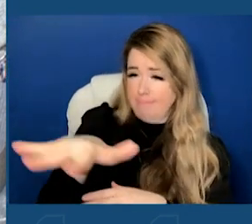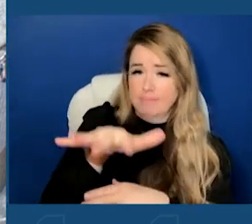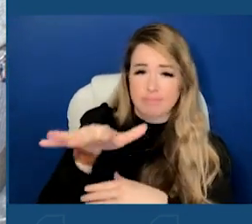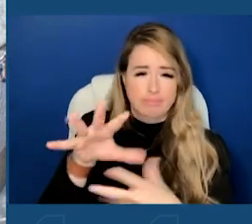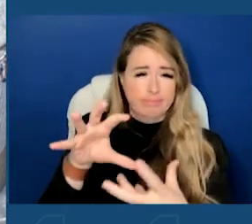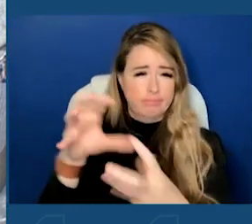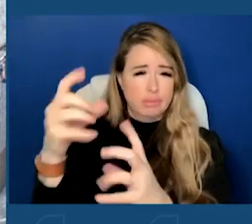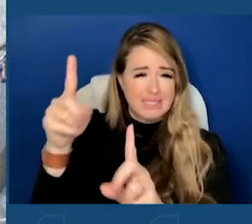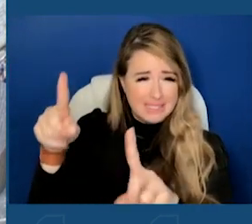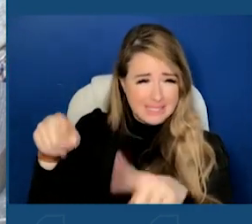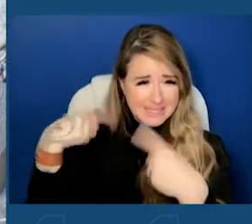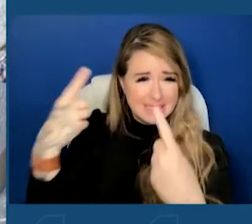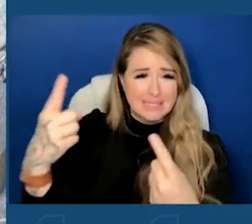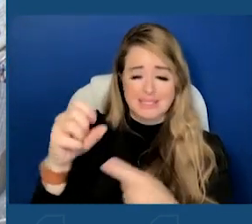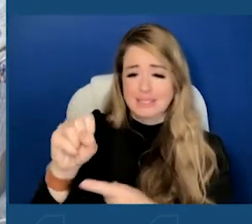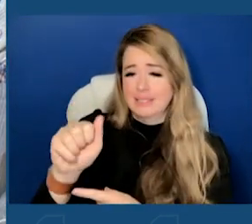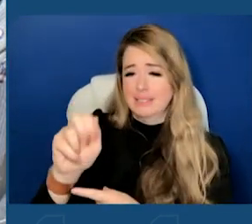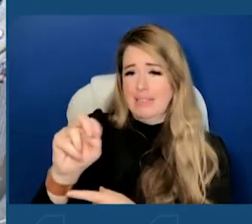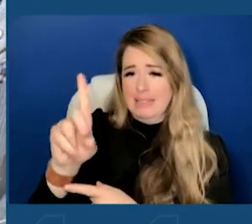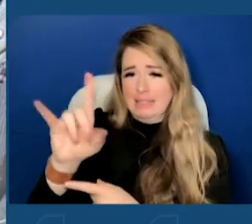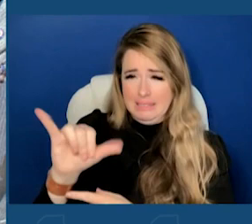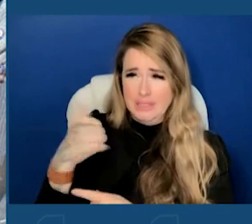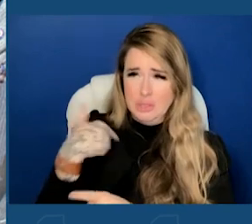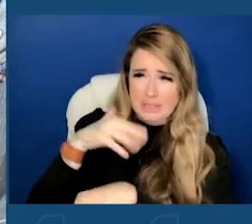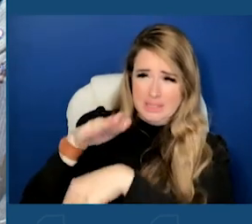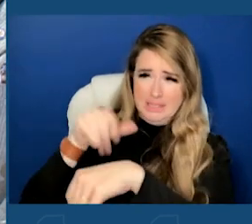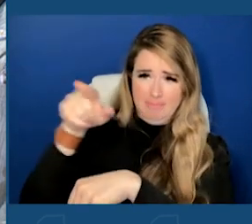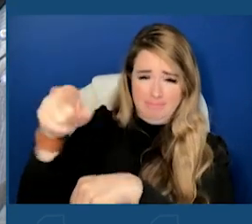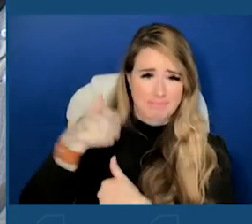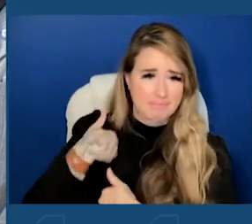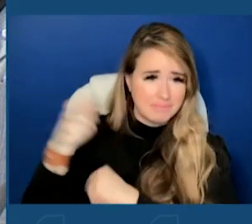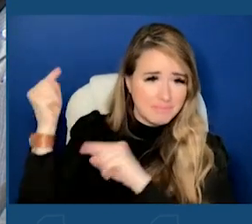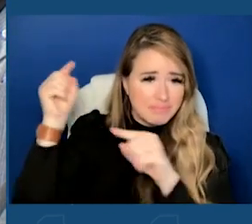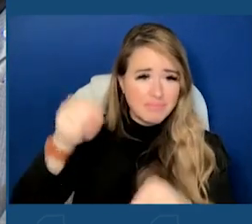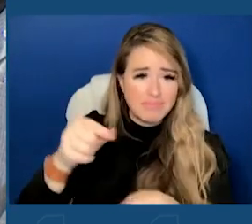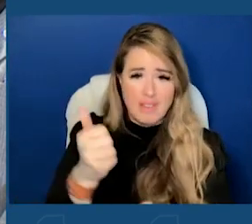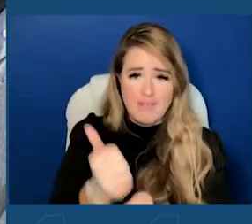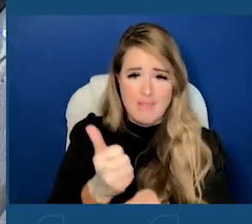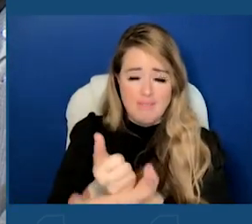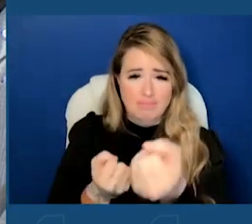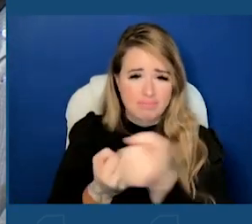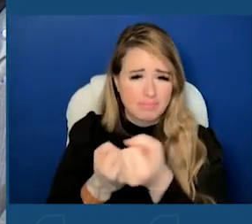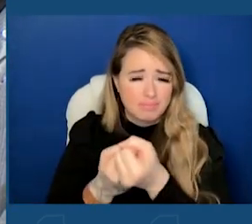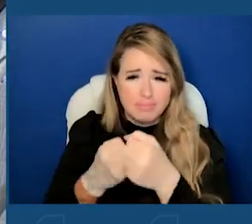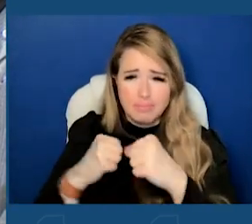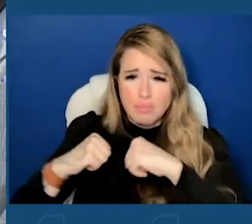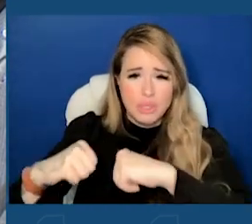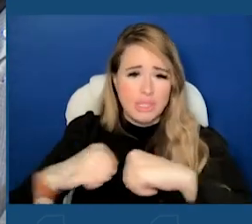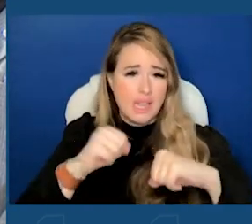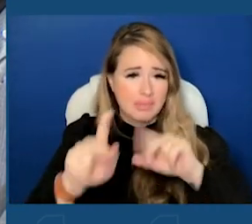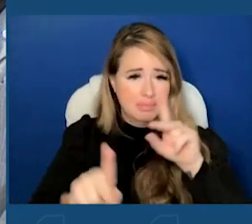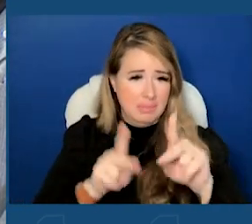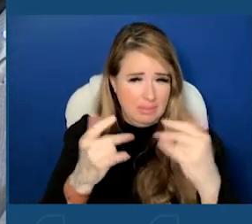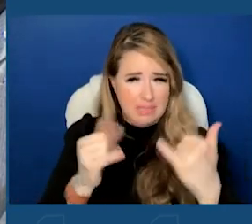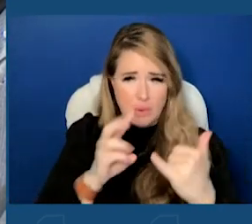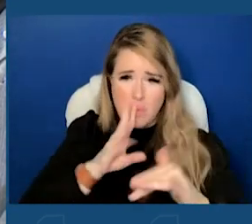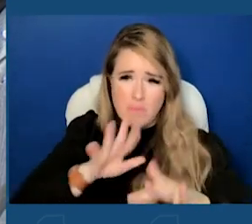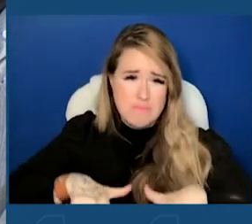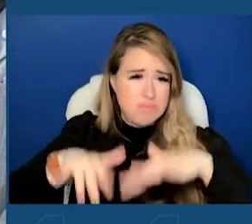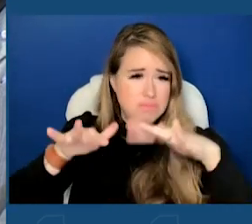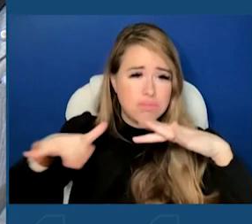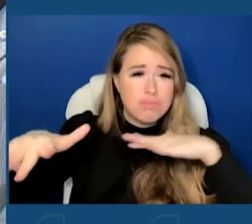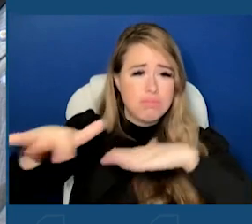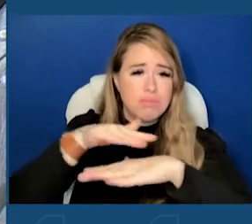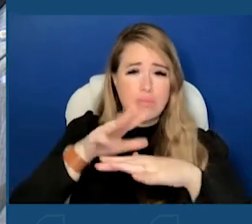in that effort to protect the neighbors from the water rushing out of the bay and flooding their streets. So that was something we saw firsthand.